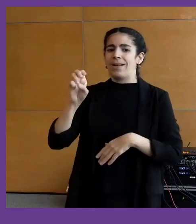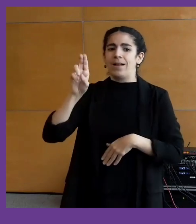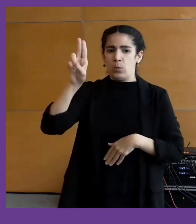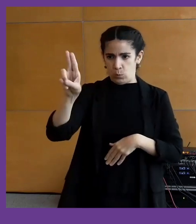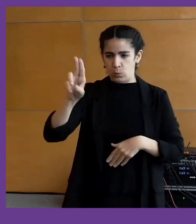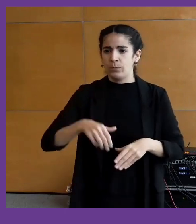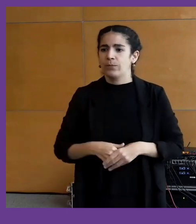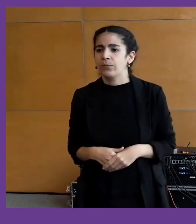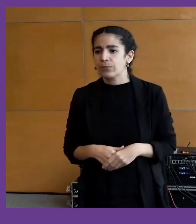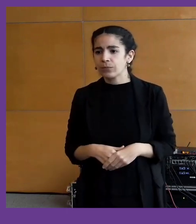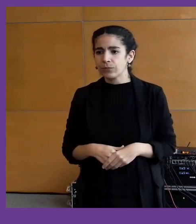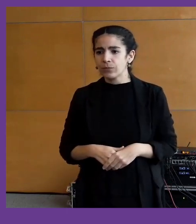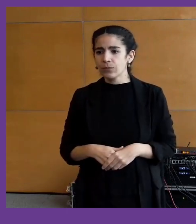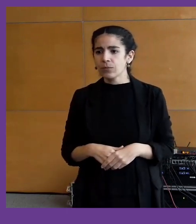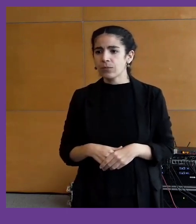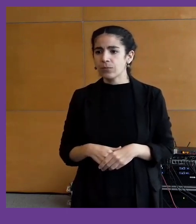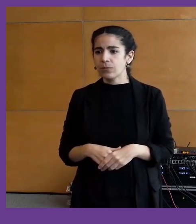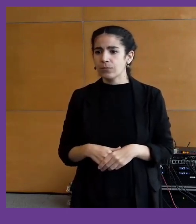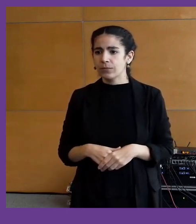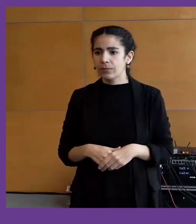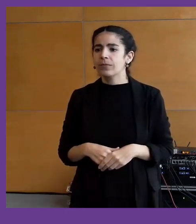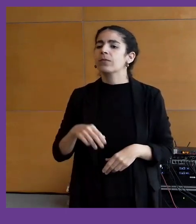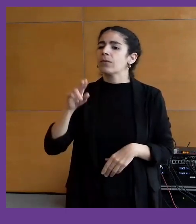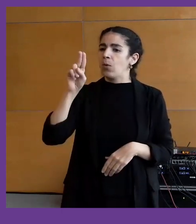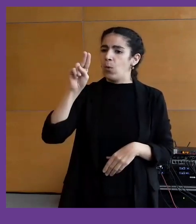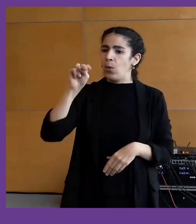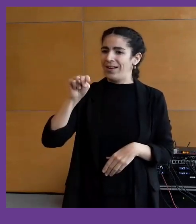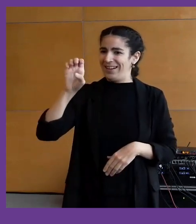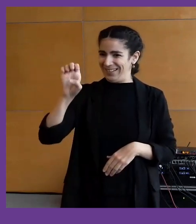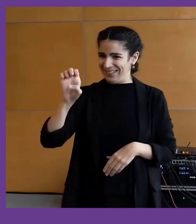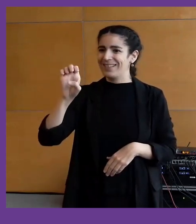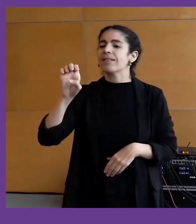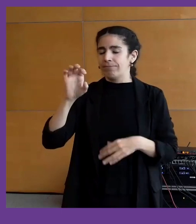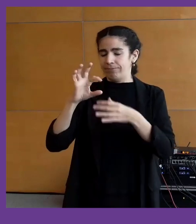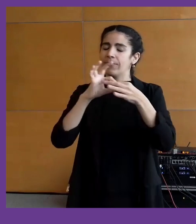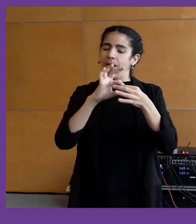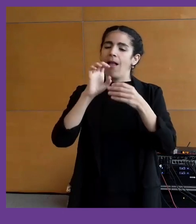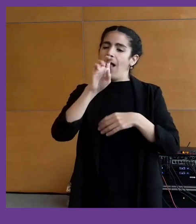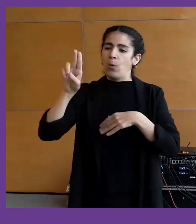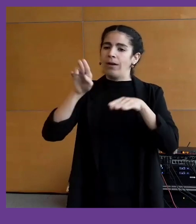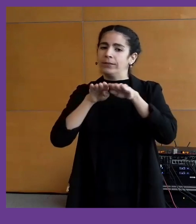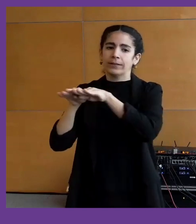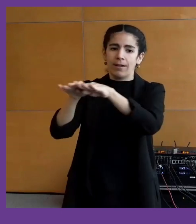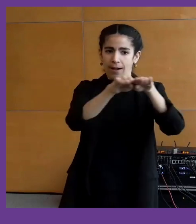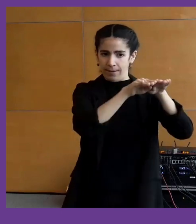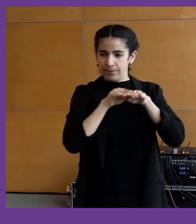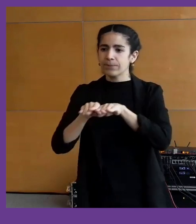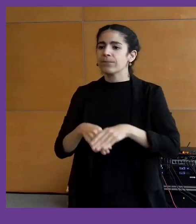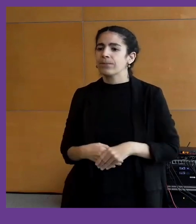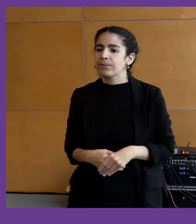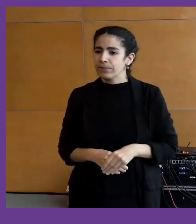UNE, our organization of standardization, the standardization body in Spain, and